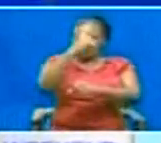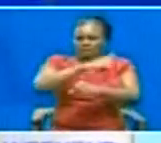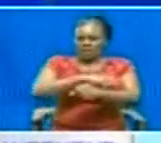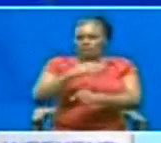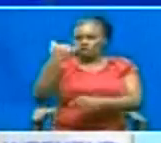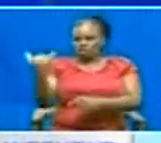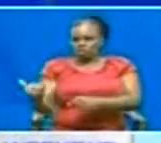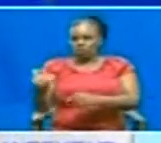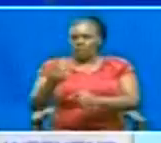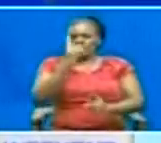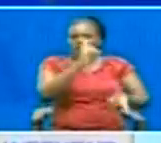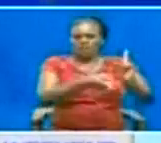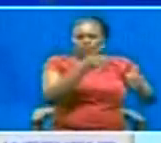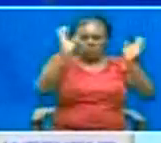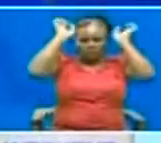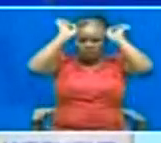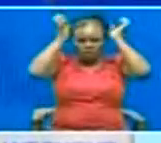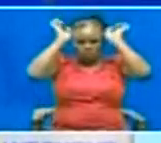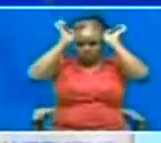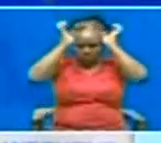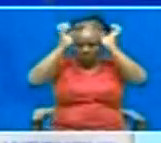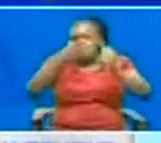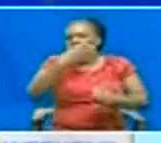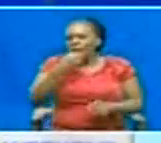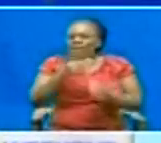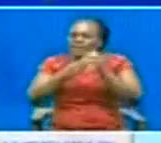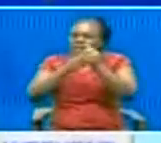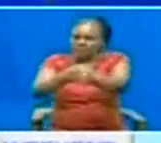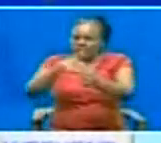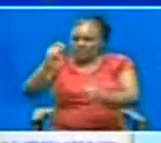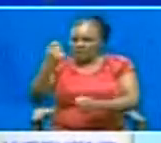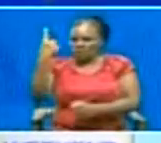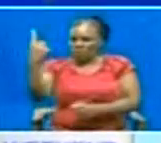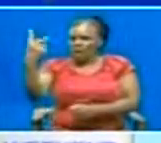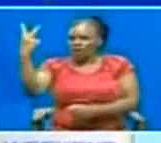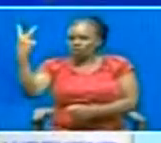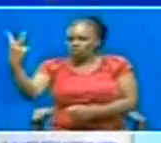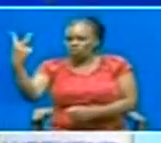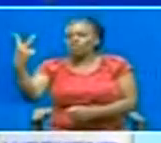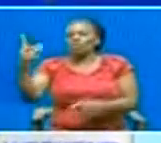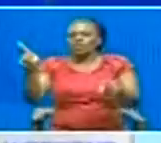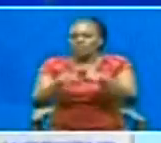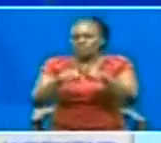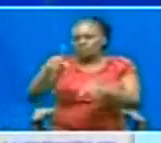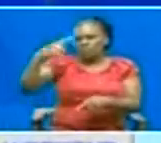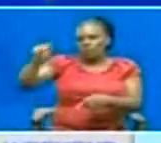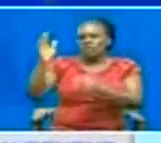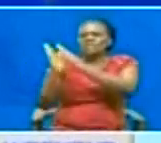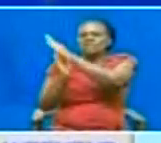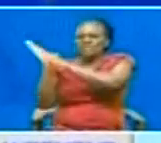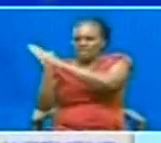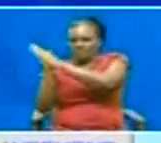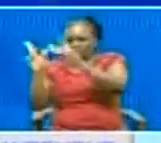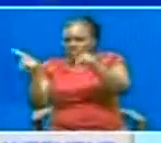Junior Championships in Addis Ababa, Ethiopia. Kiptoo led a Kenyan 1-2 since Gilbert Kwemoi won the silver in the